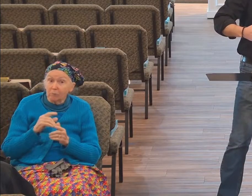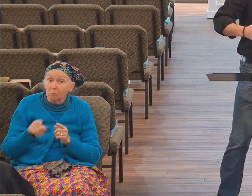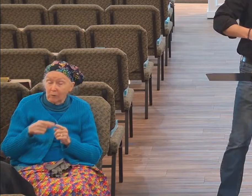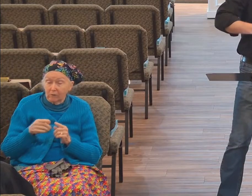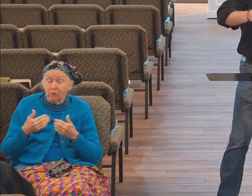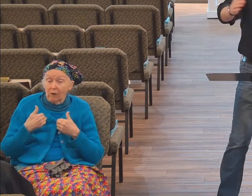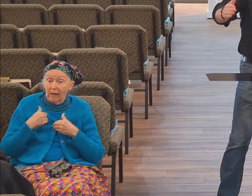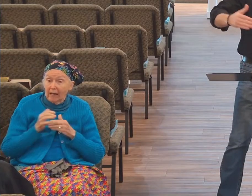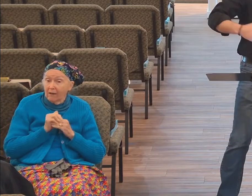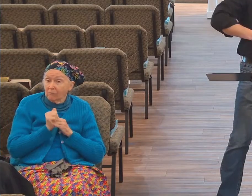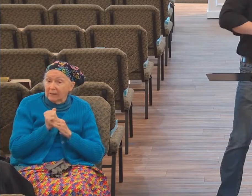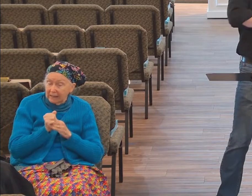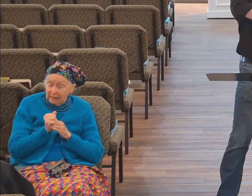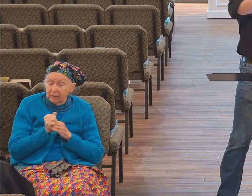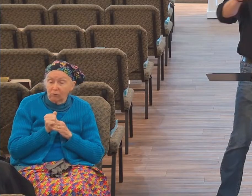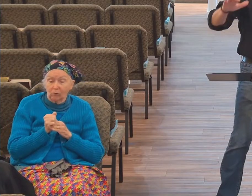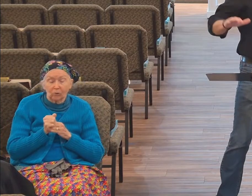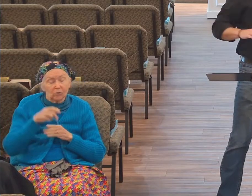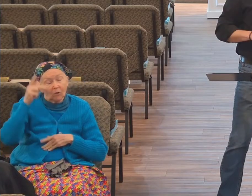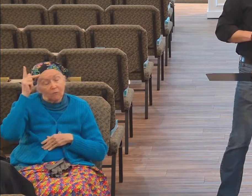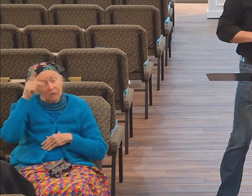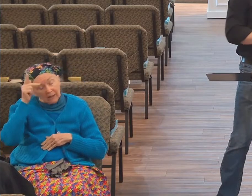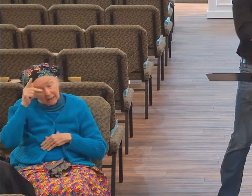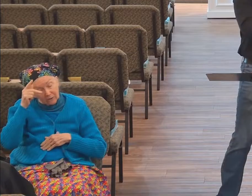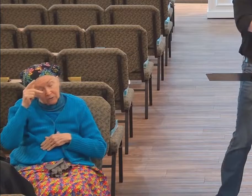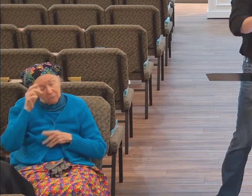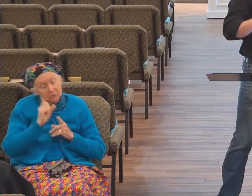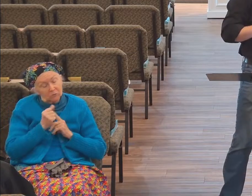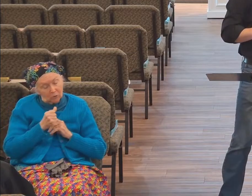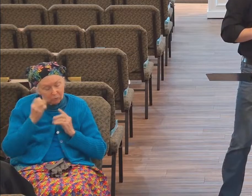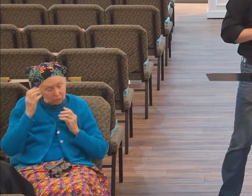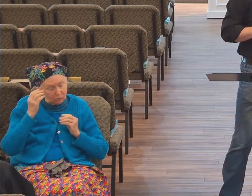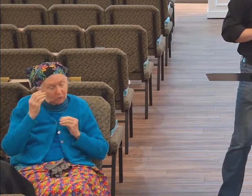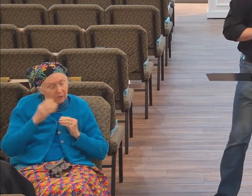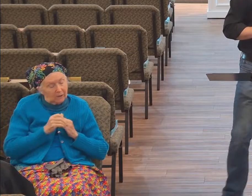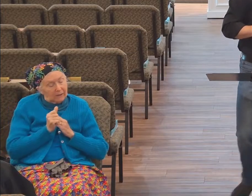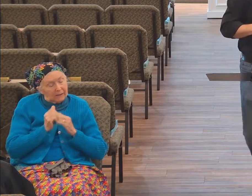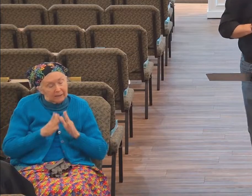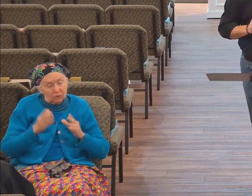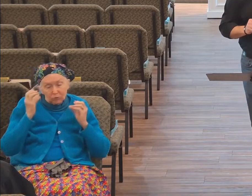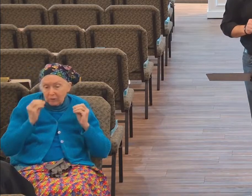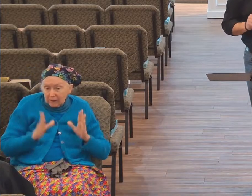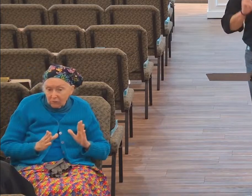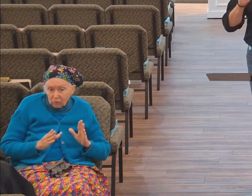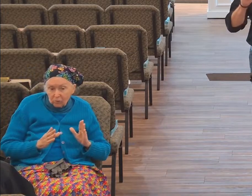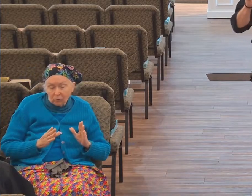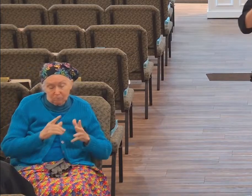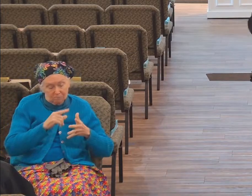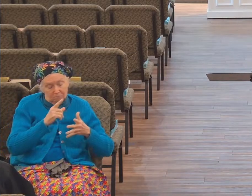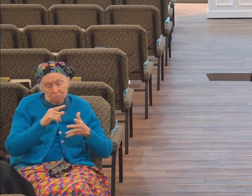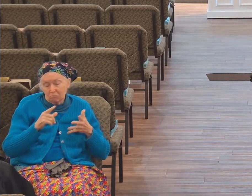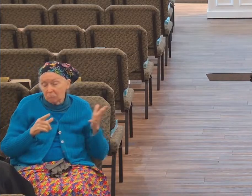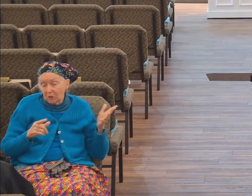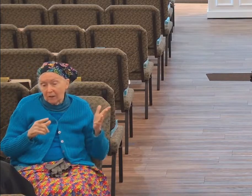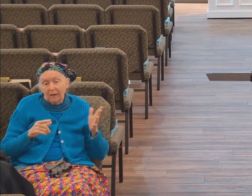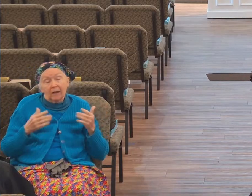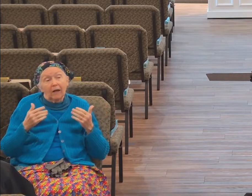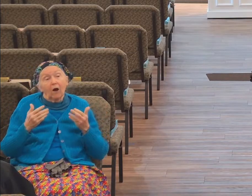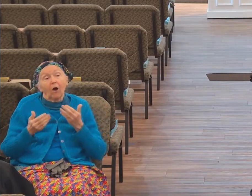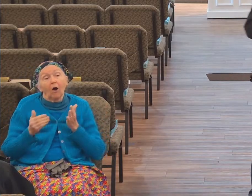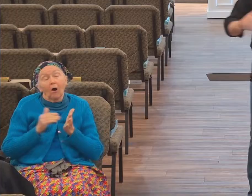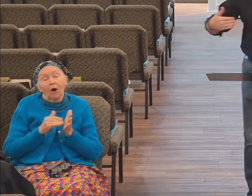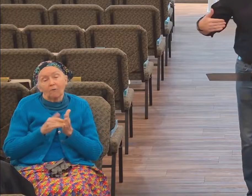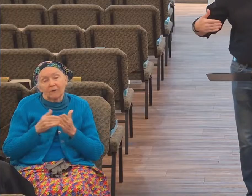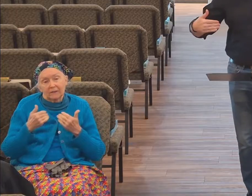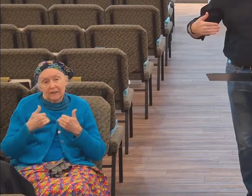this, social leaders, philosophers, whoever it is, teachers, whatever, there was oftentimes a social gap between